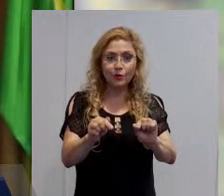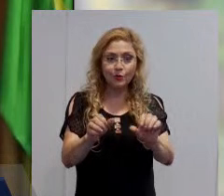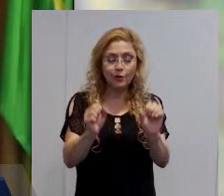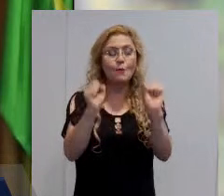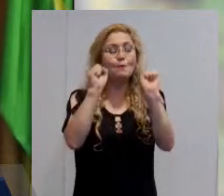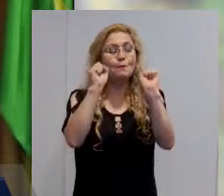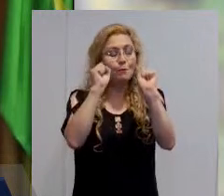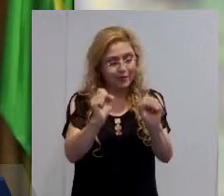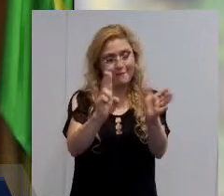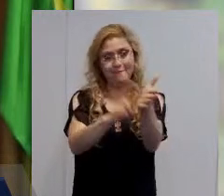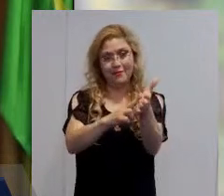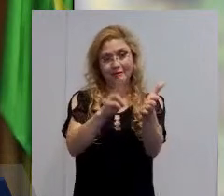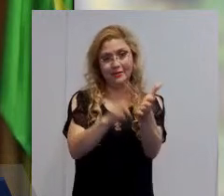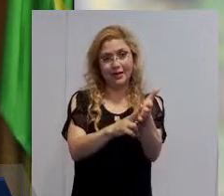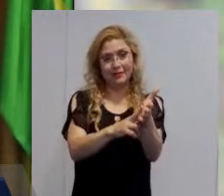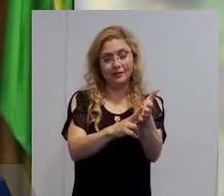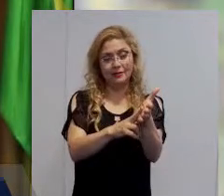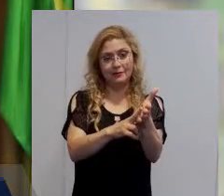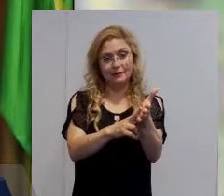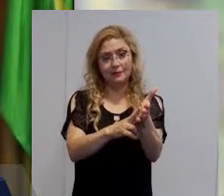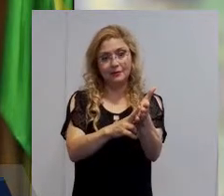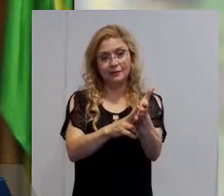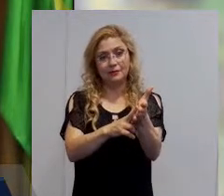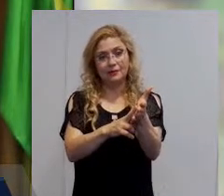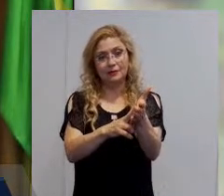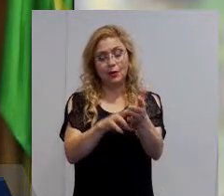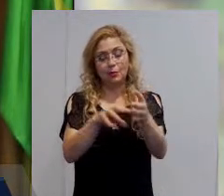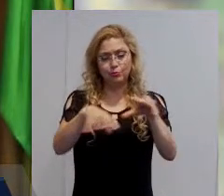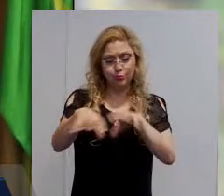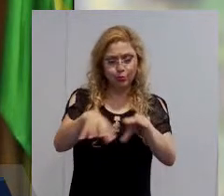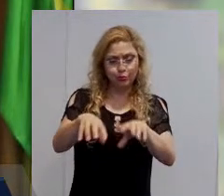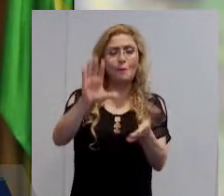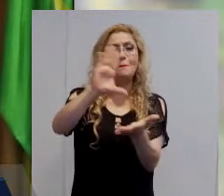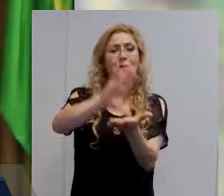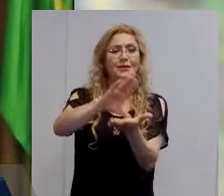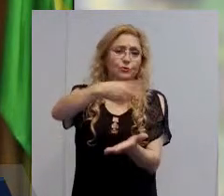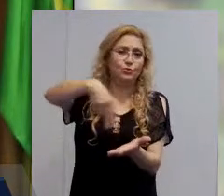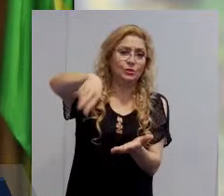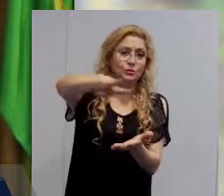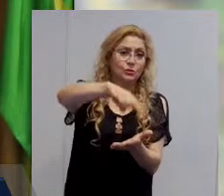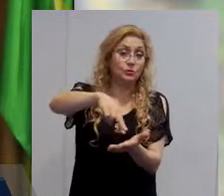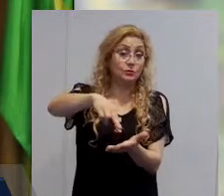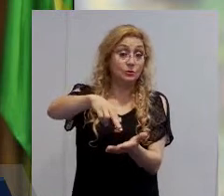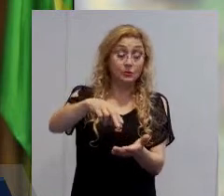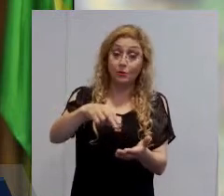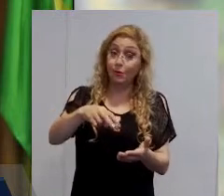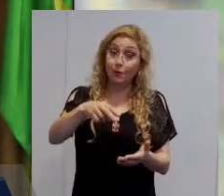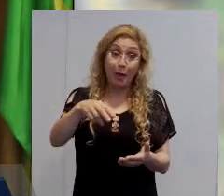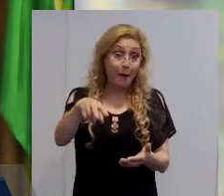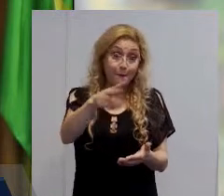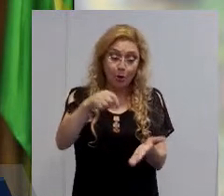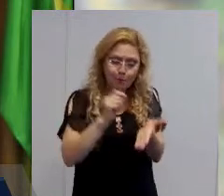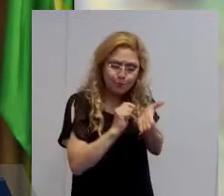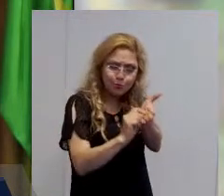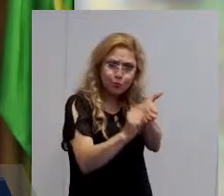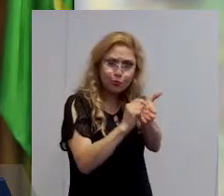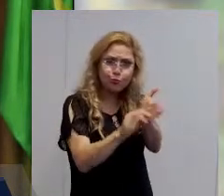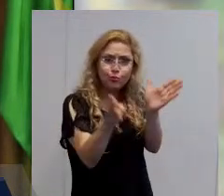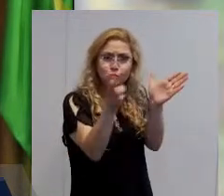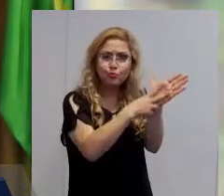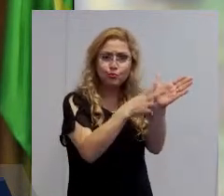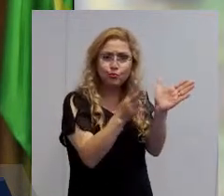everything, making everything possible for us to truly bring about